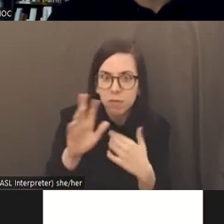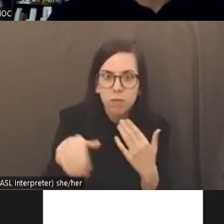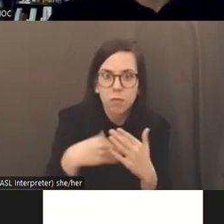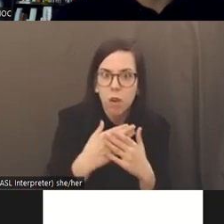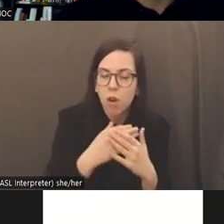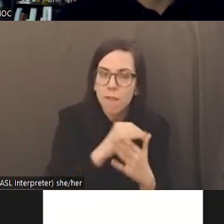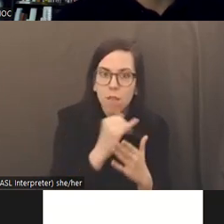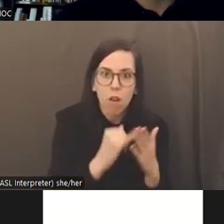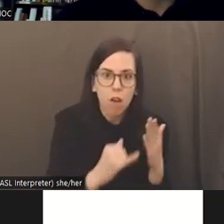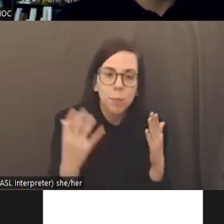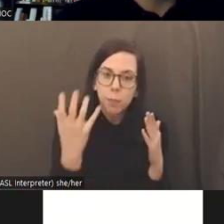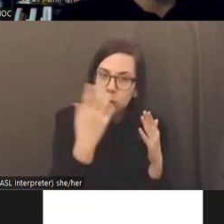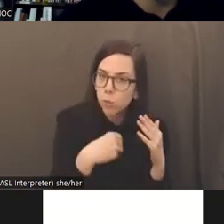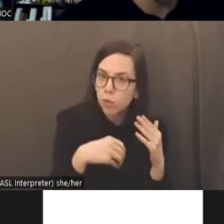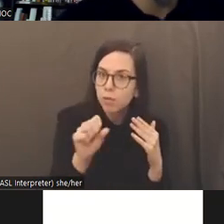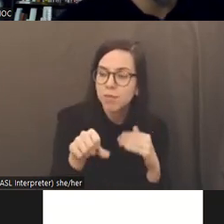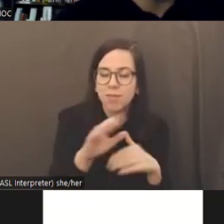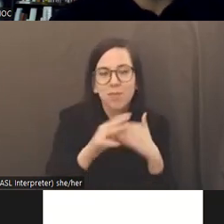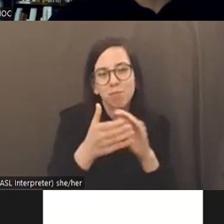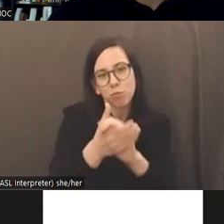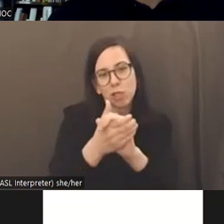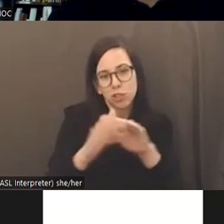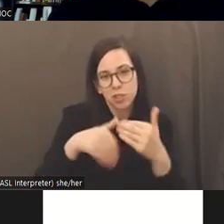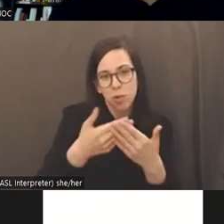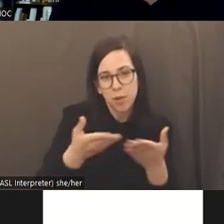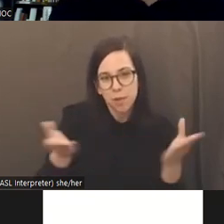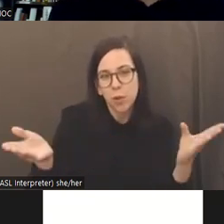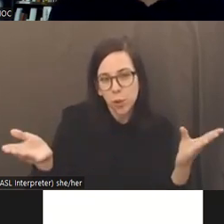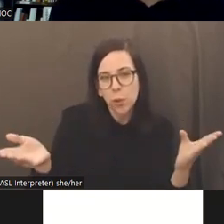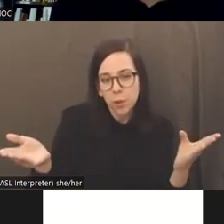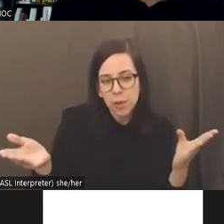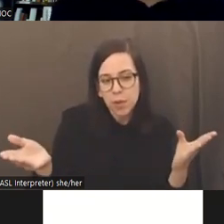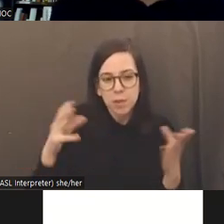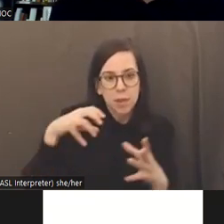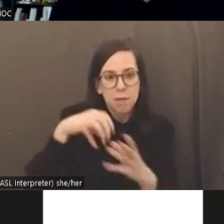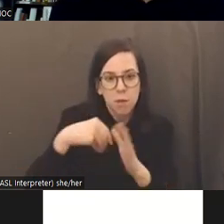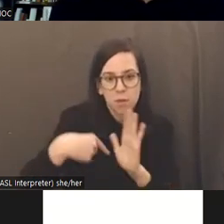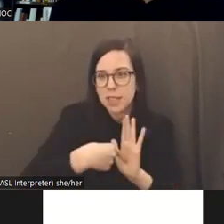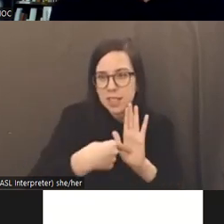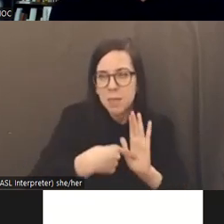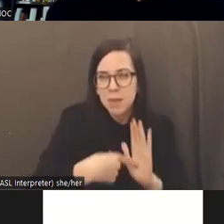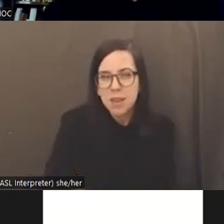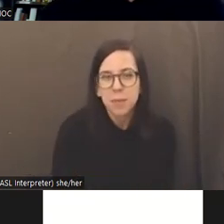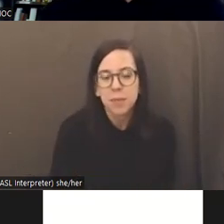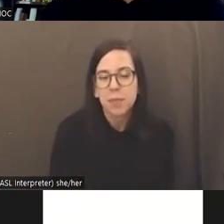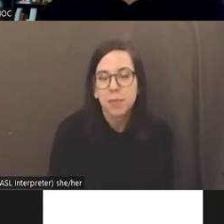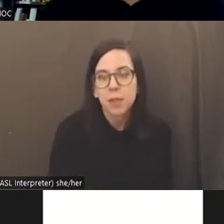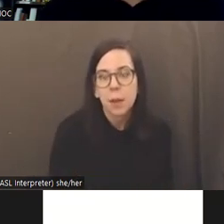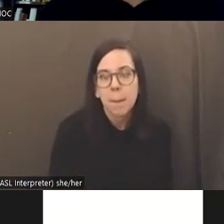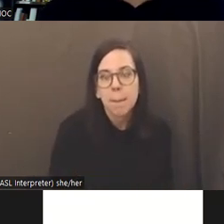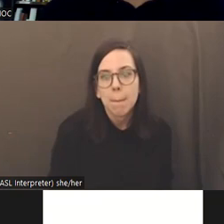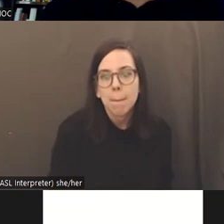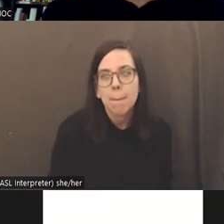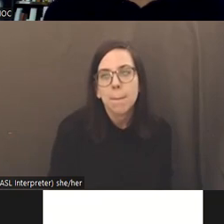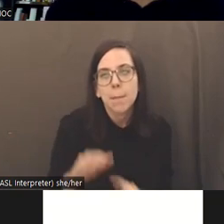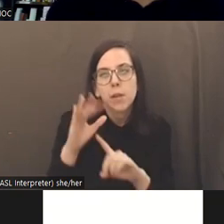today was so beautiful, and congratulations to all of you on being a part of the exhibit. In terms of kind of cultural artifacts